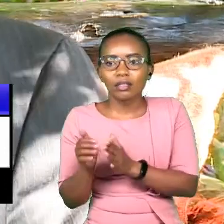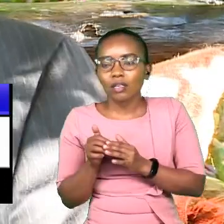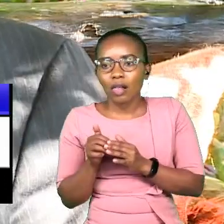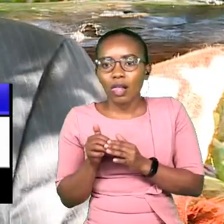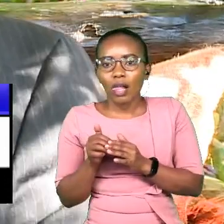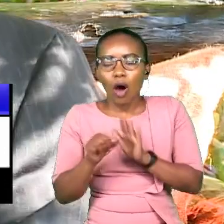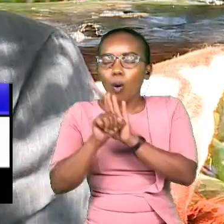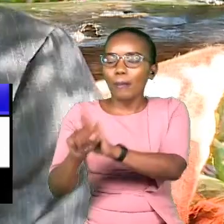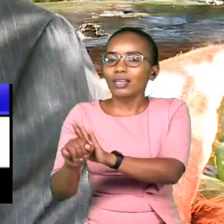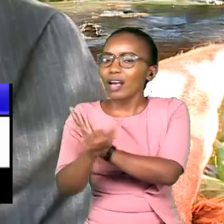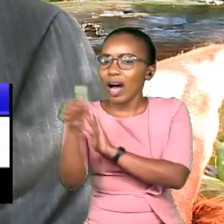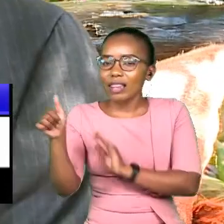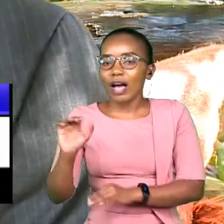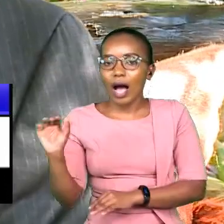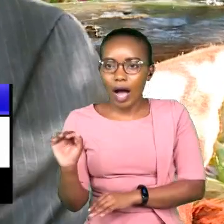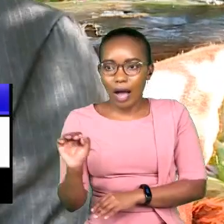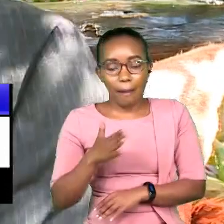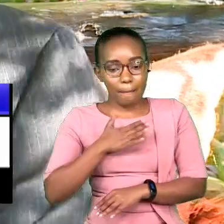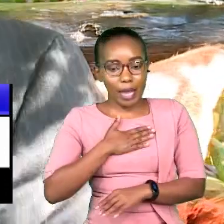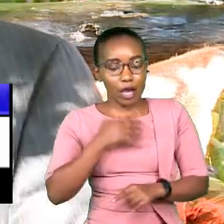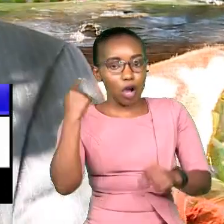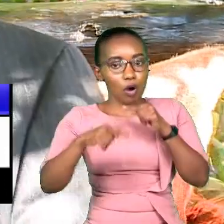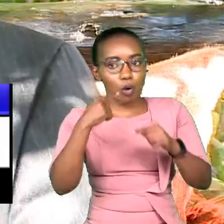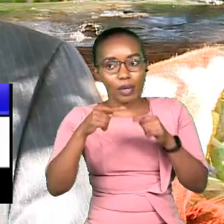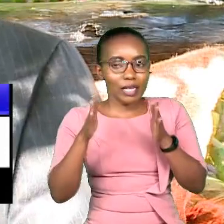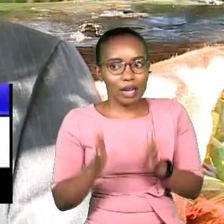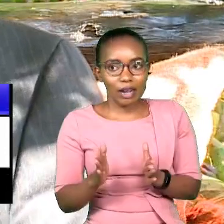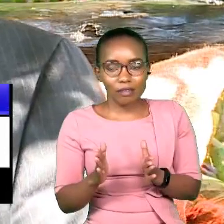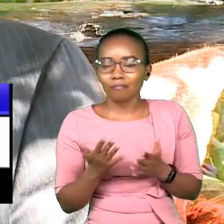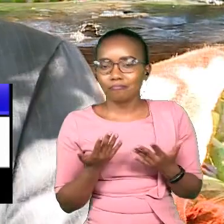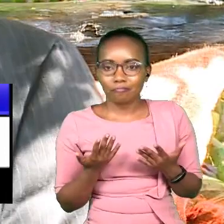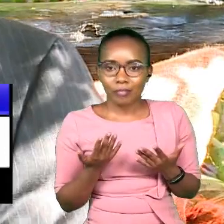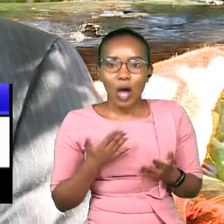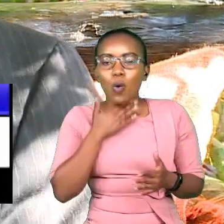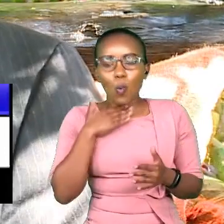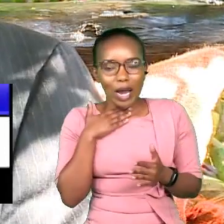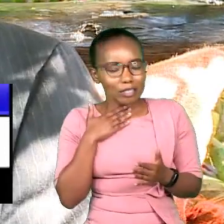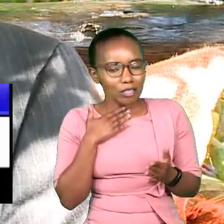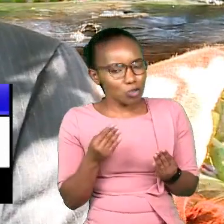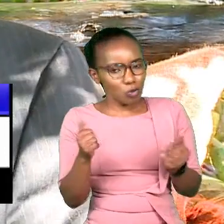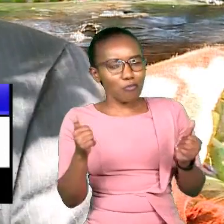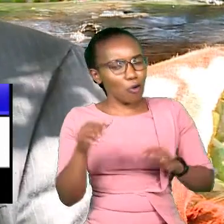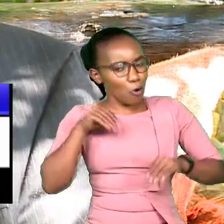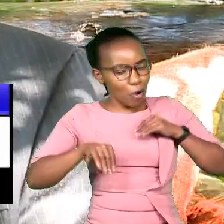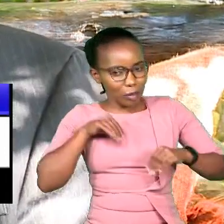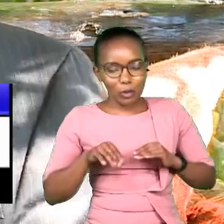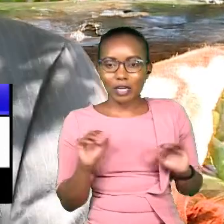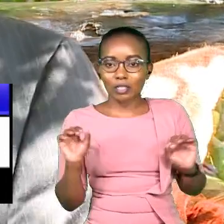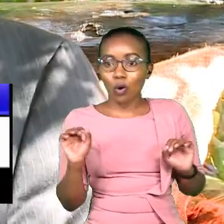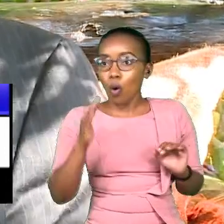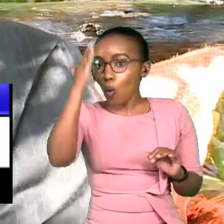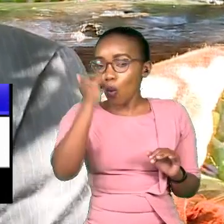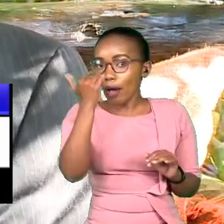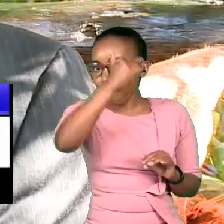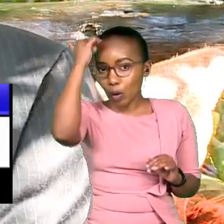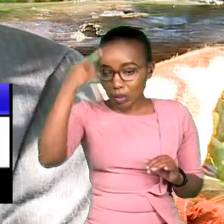David, that any of my competitors is not going to be willing to do for the citizens of Kenya. Because one, they